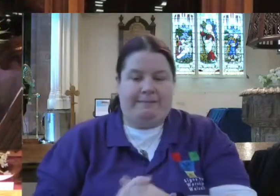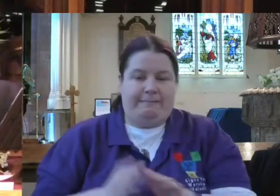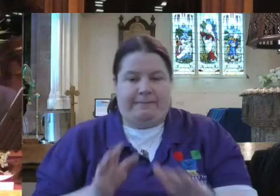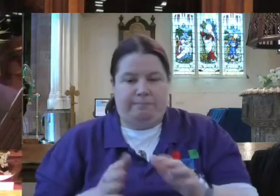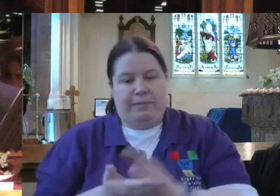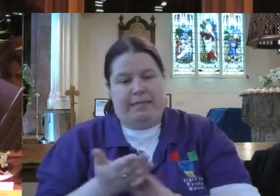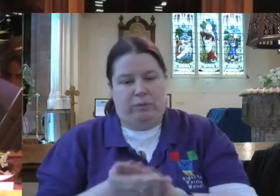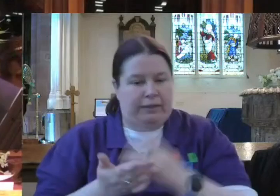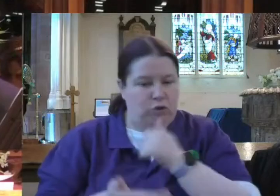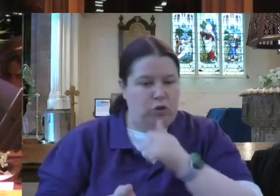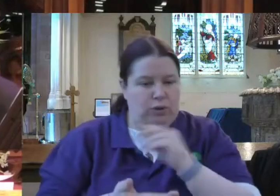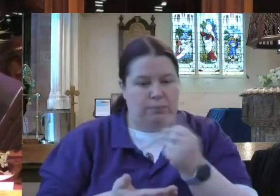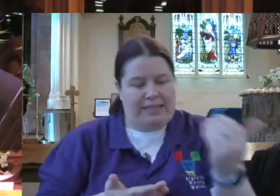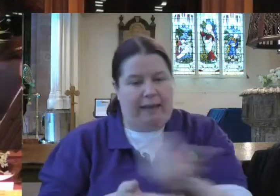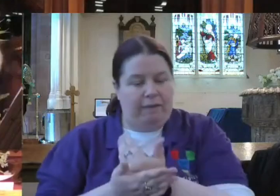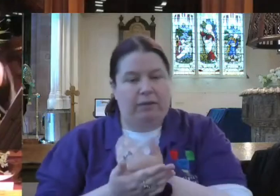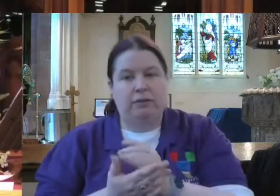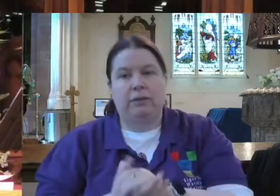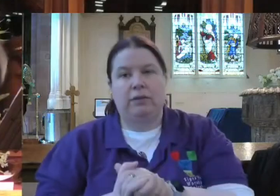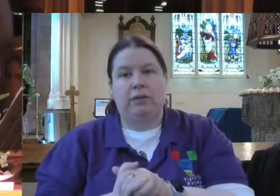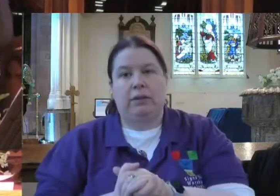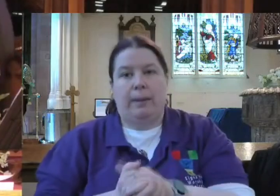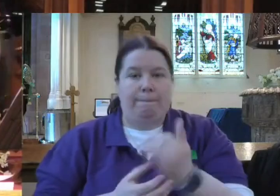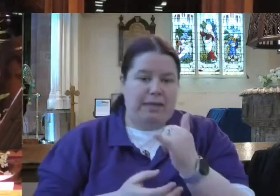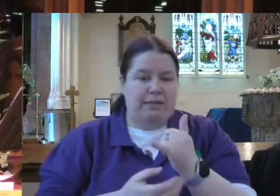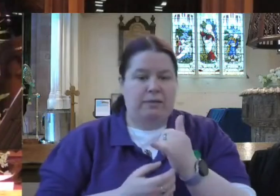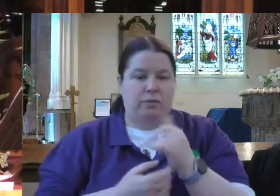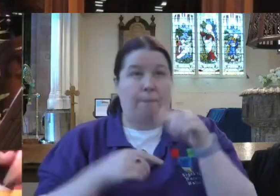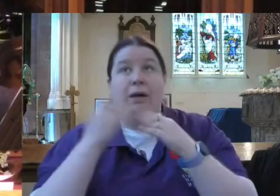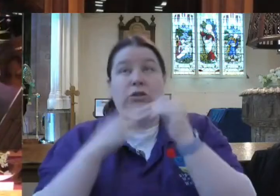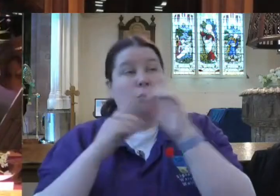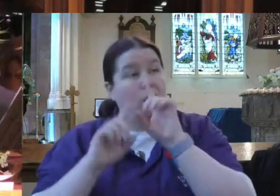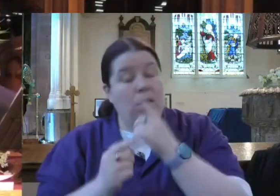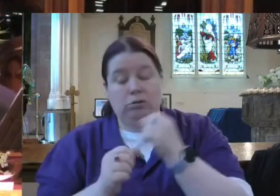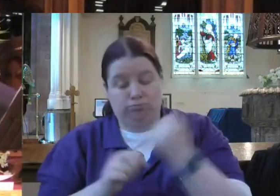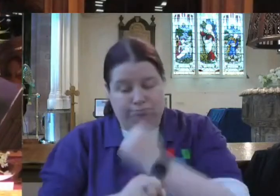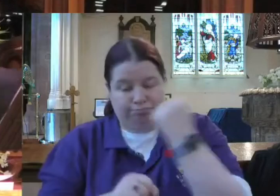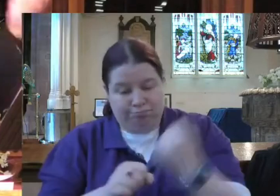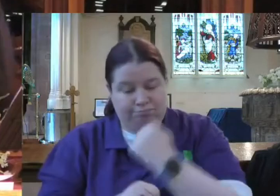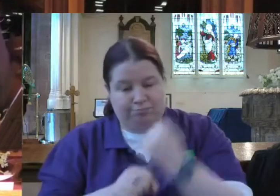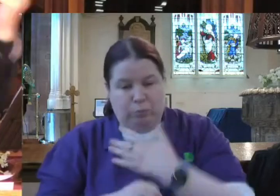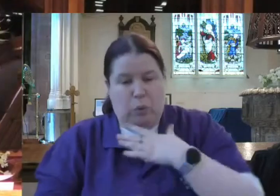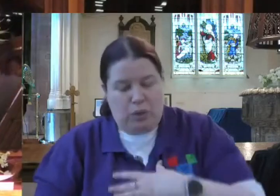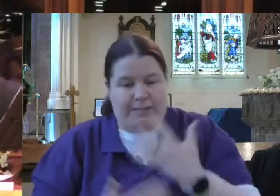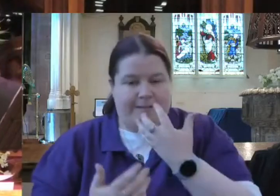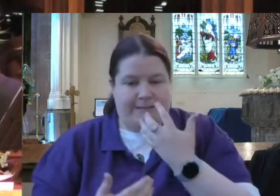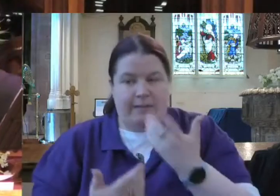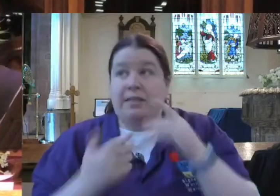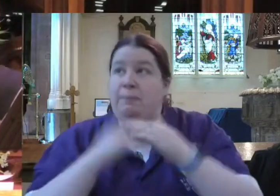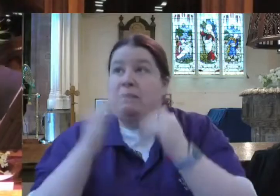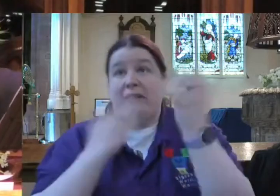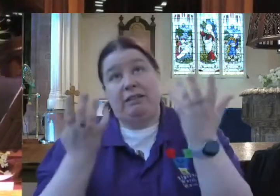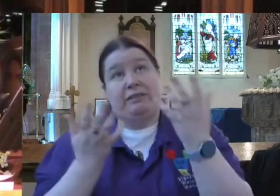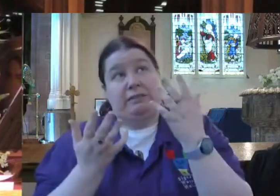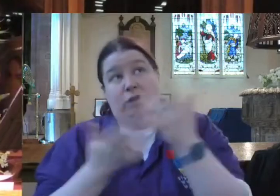some of our savings. It means we can't do perhaps as much work on the building as we would like to do. And we need to do an awful lot on this building, as you